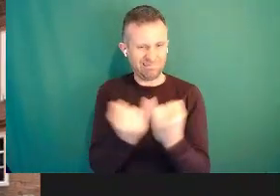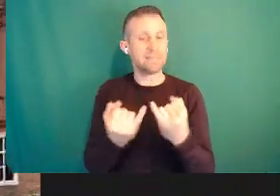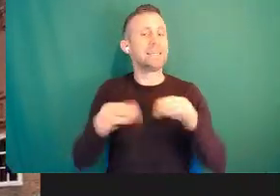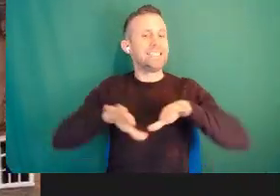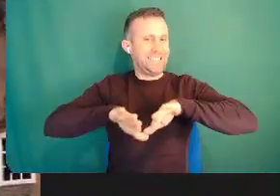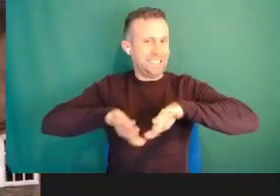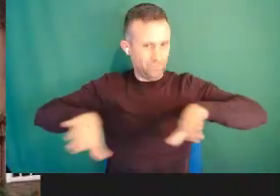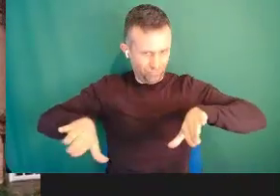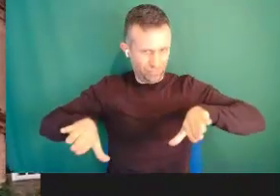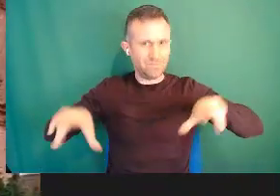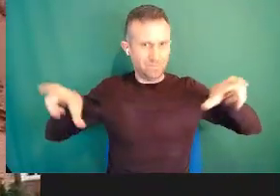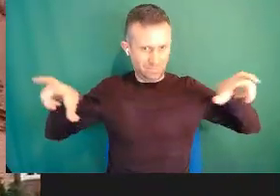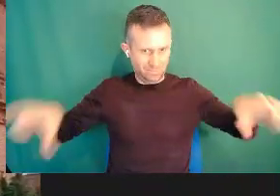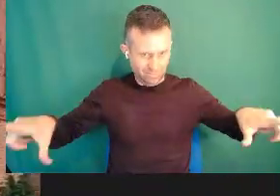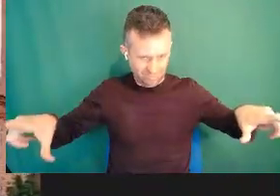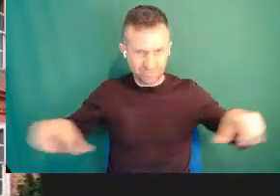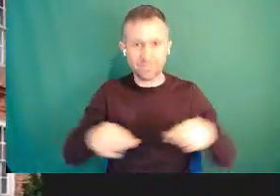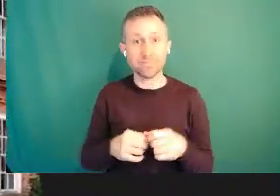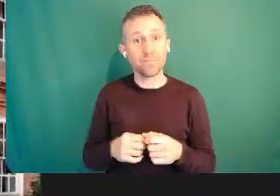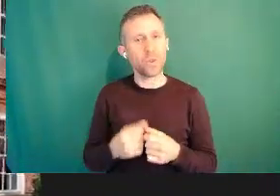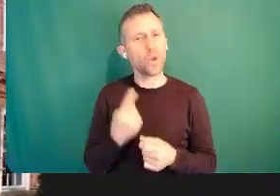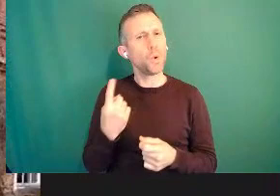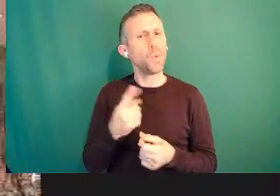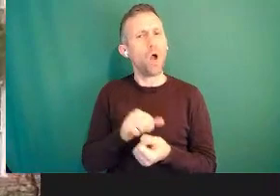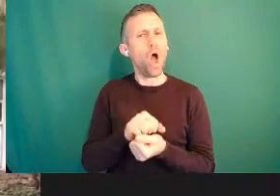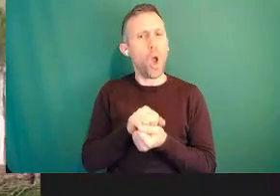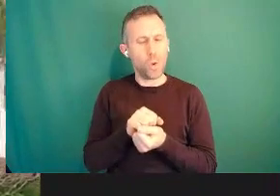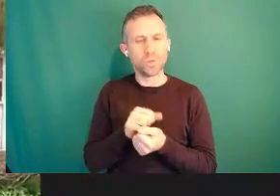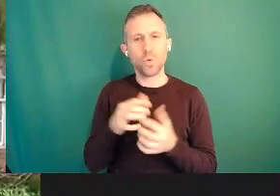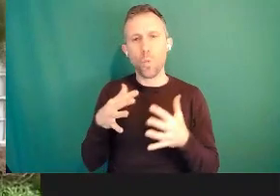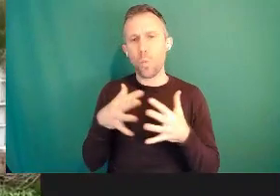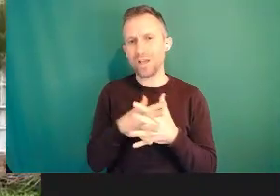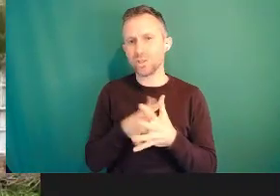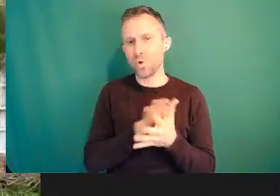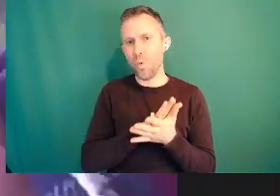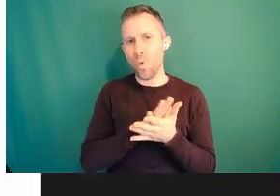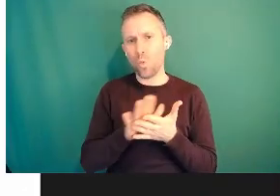Trust, and the trust was